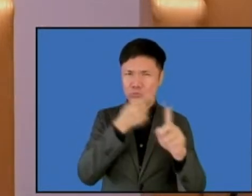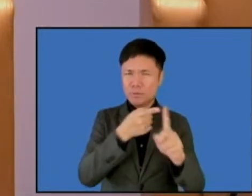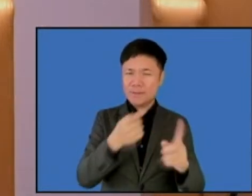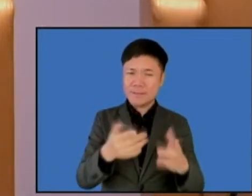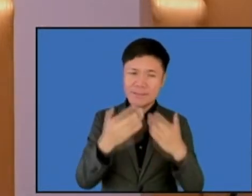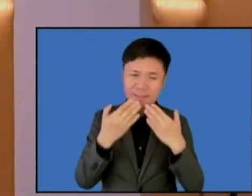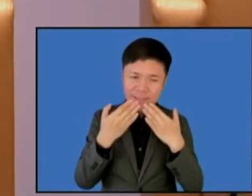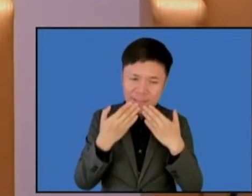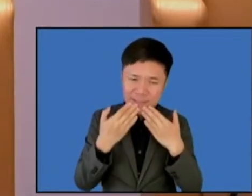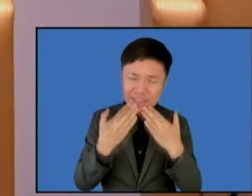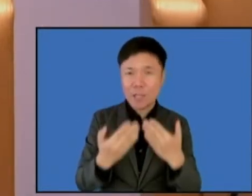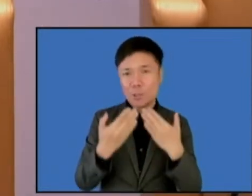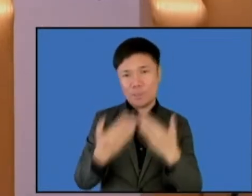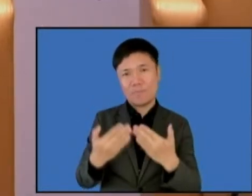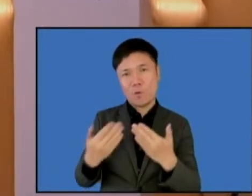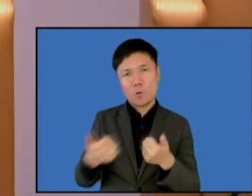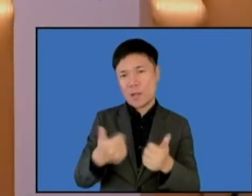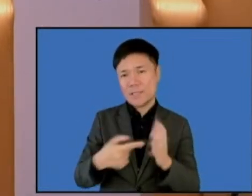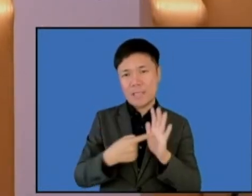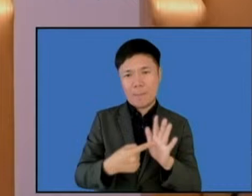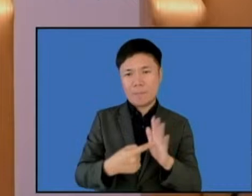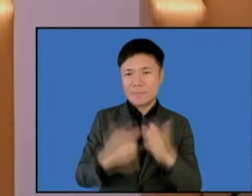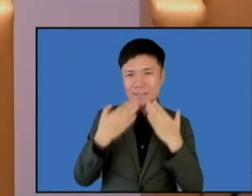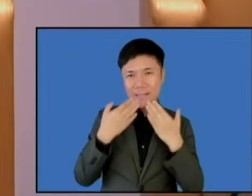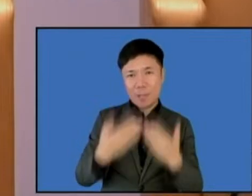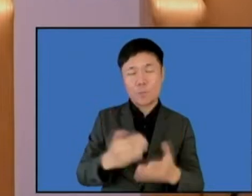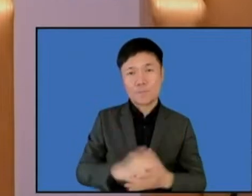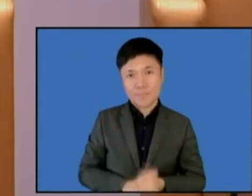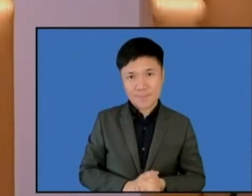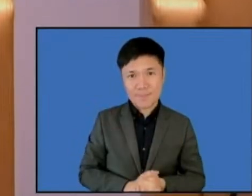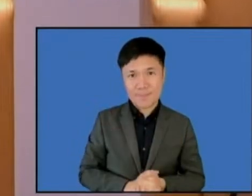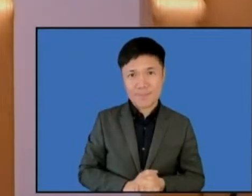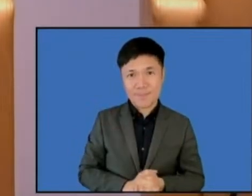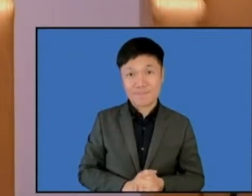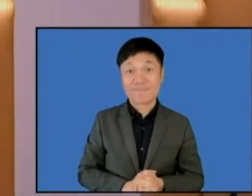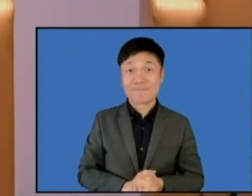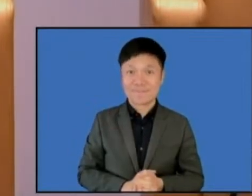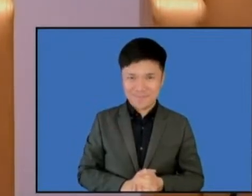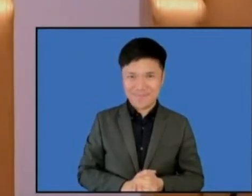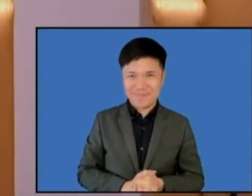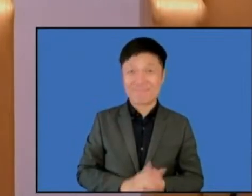for highlighting a good example and highlighting a priority.